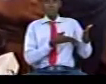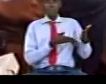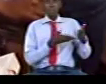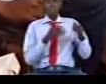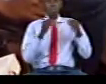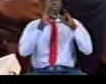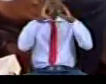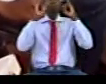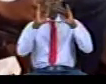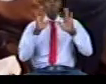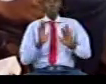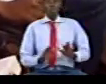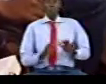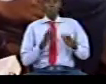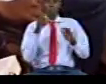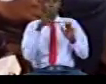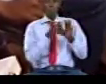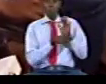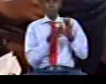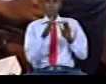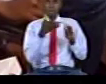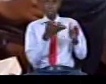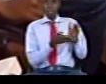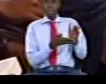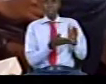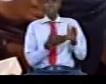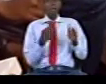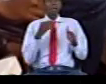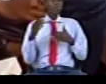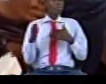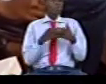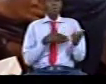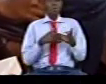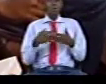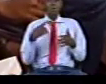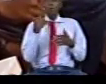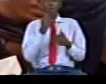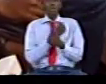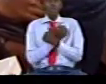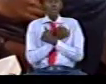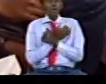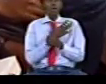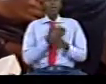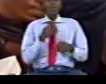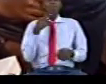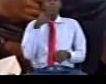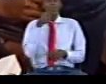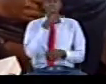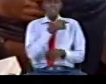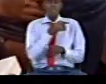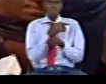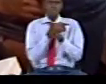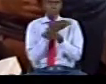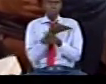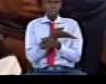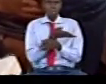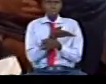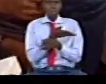idolaters, and whosoever loveth and maketh a lie.